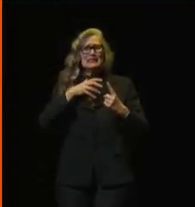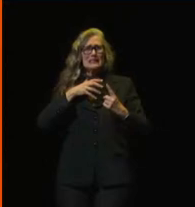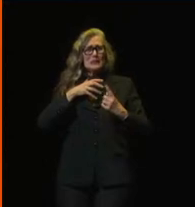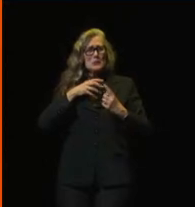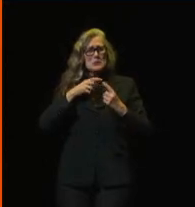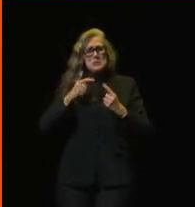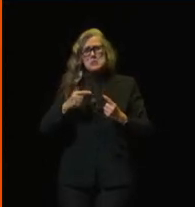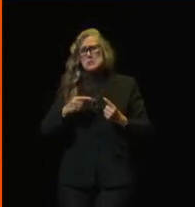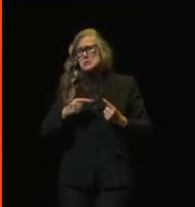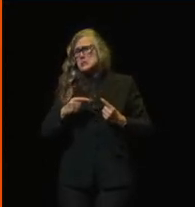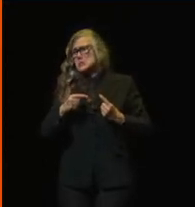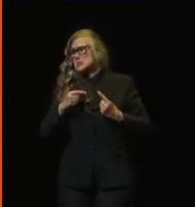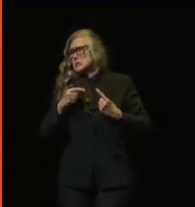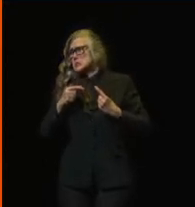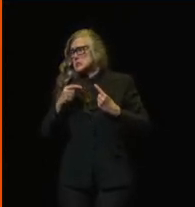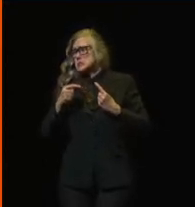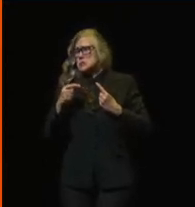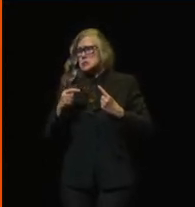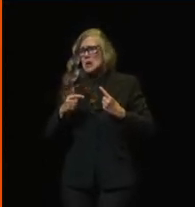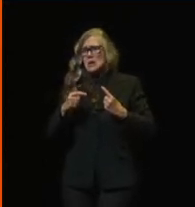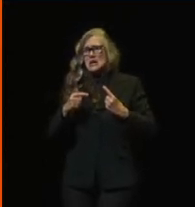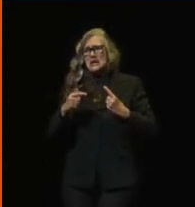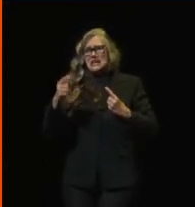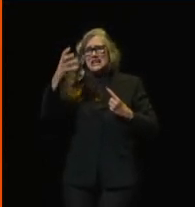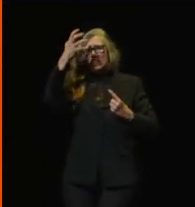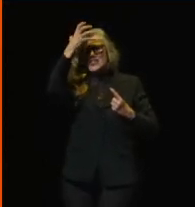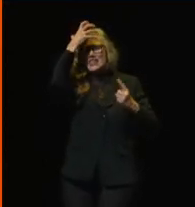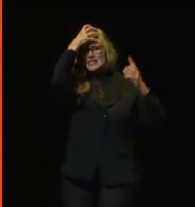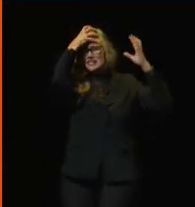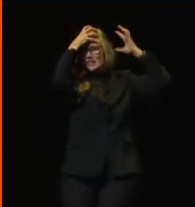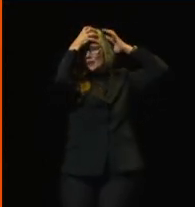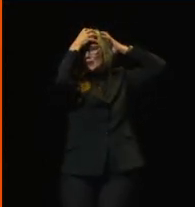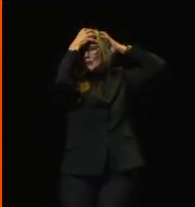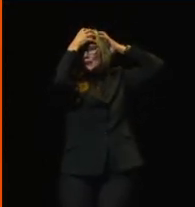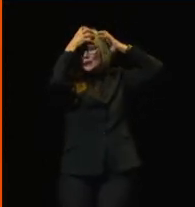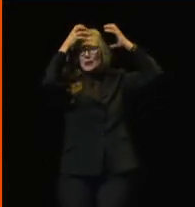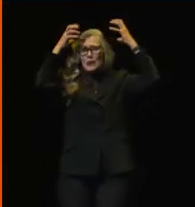as an opportunity to alleviate the suffering of others.